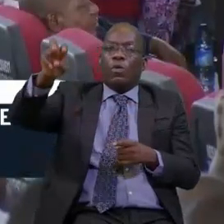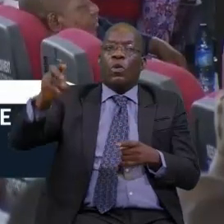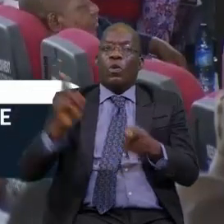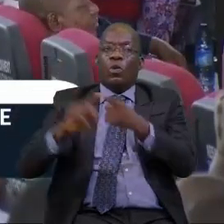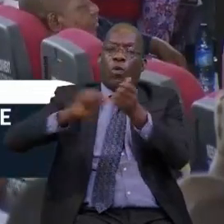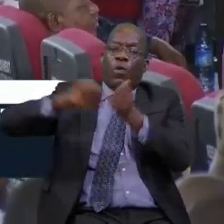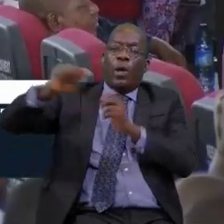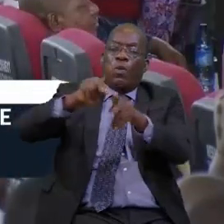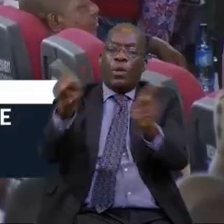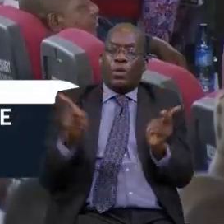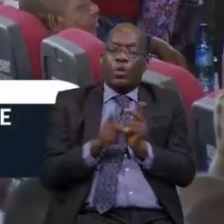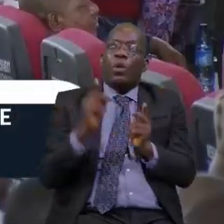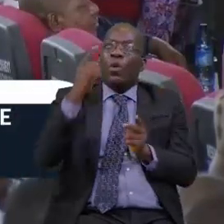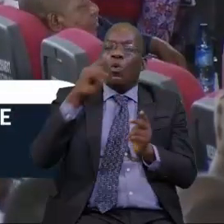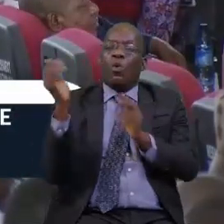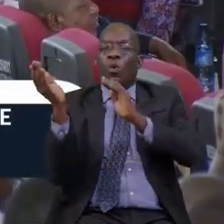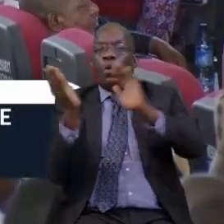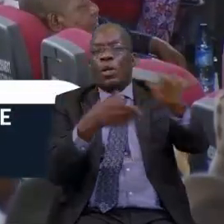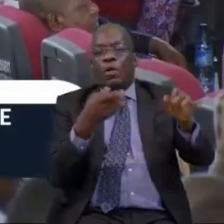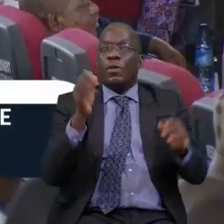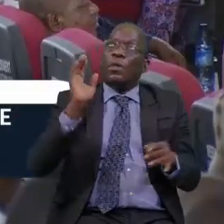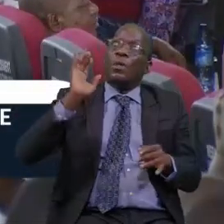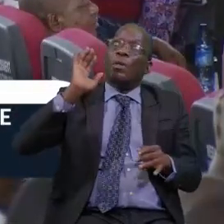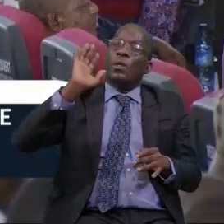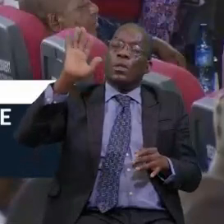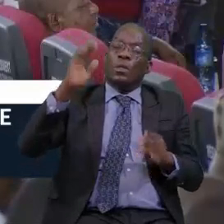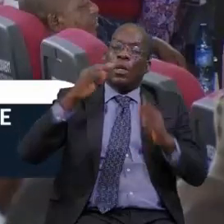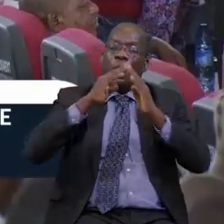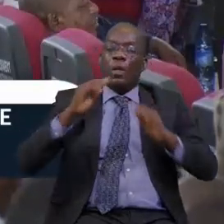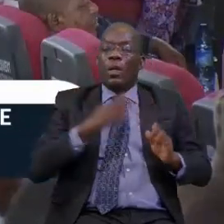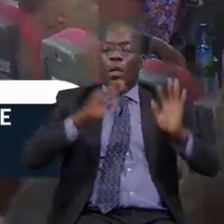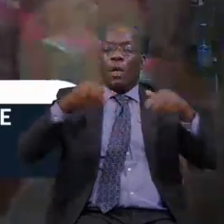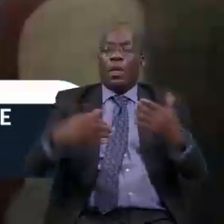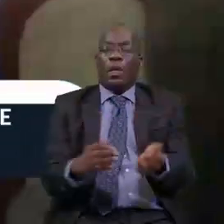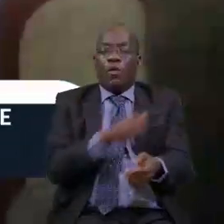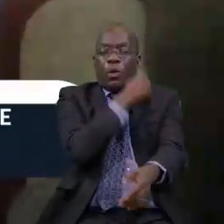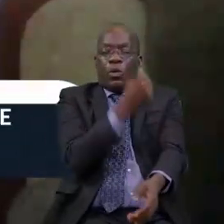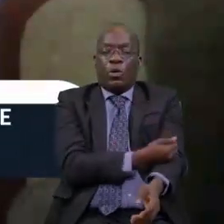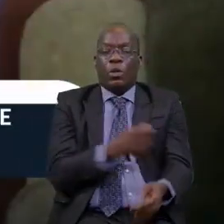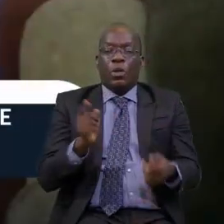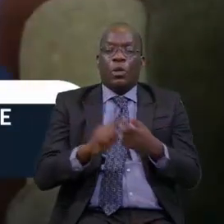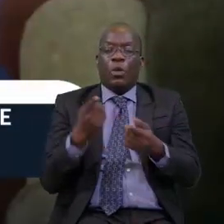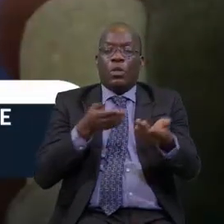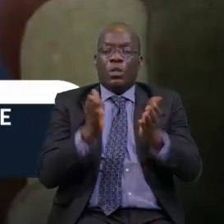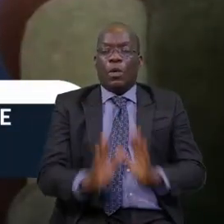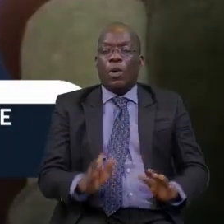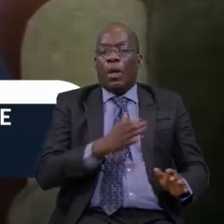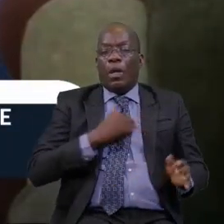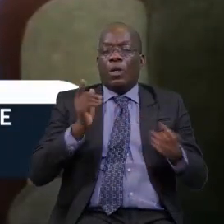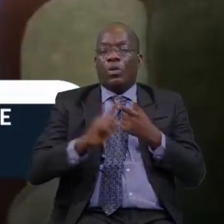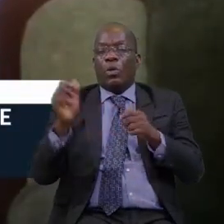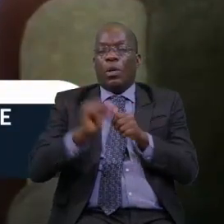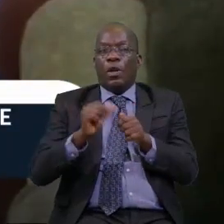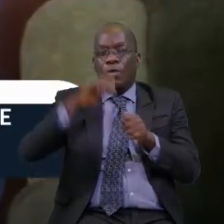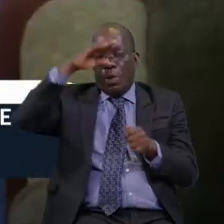his house and gave authority to his servants and to every man of his